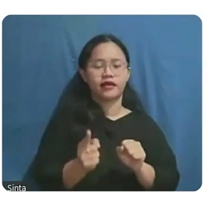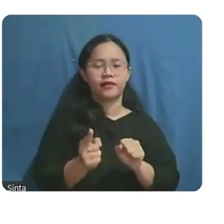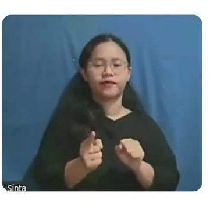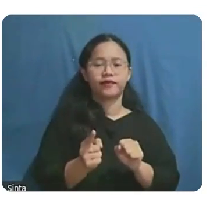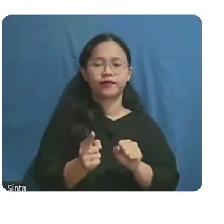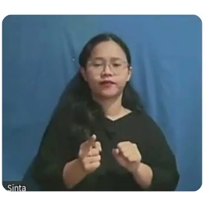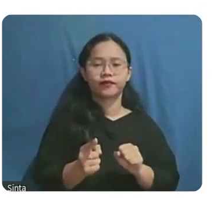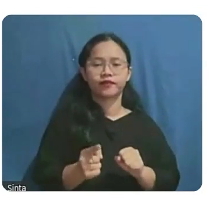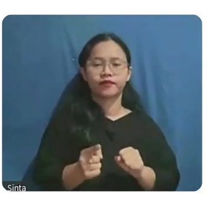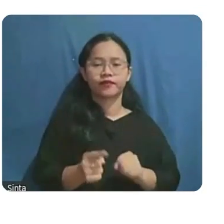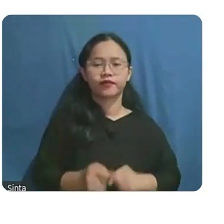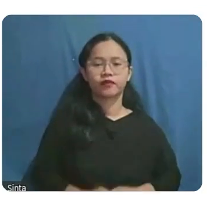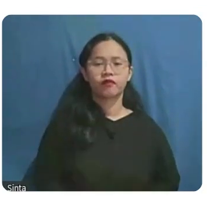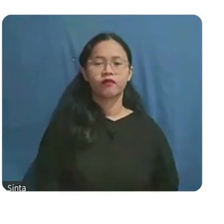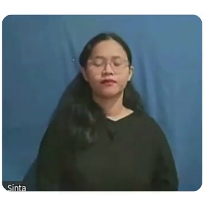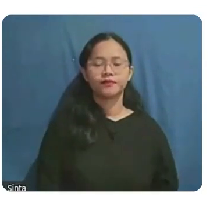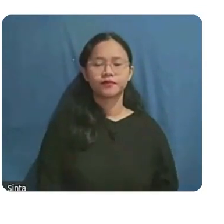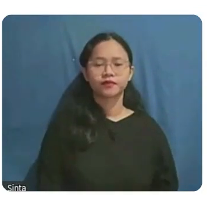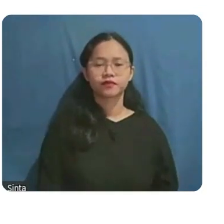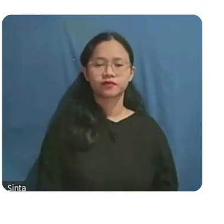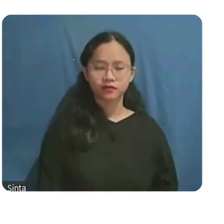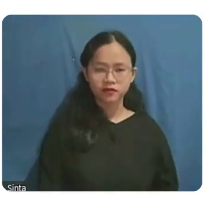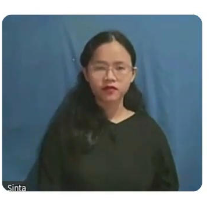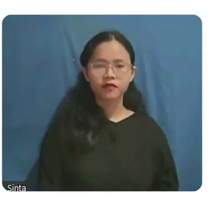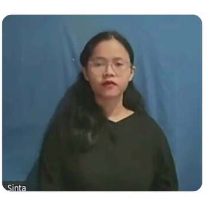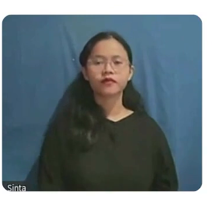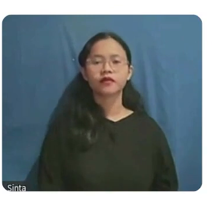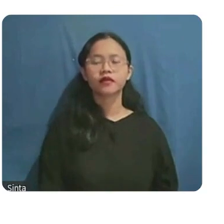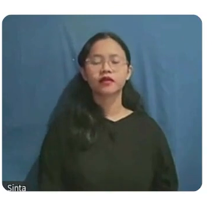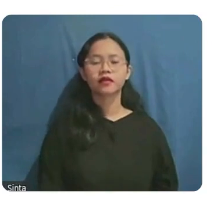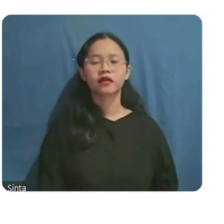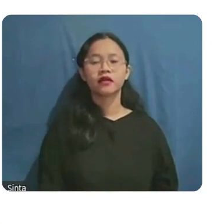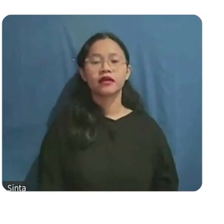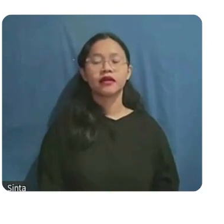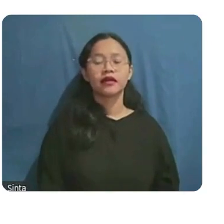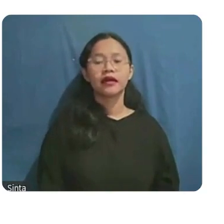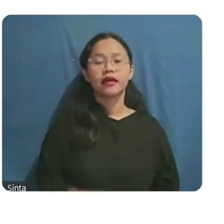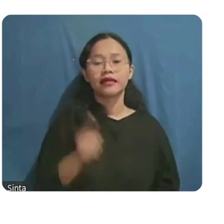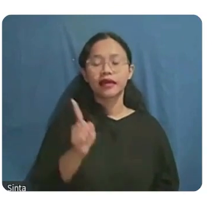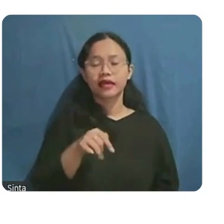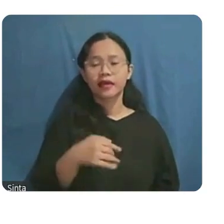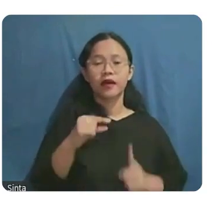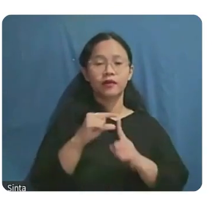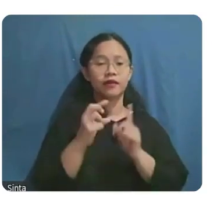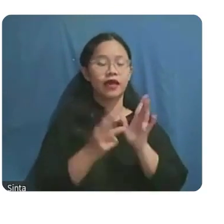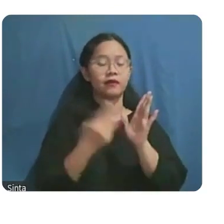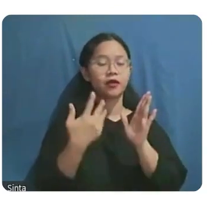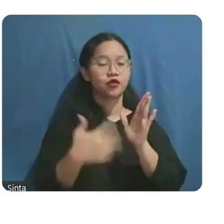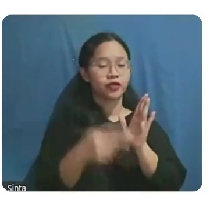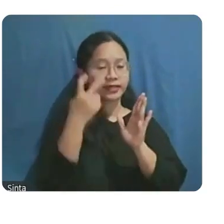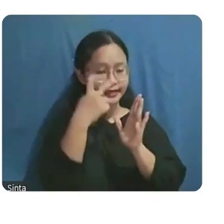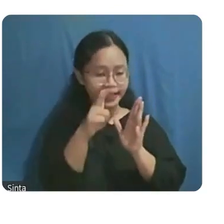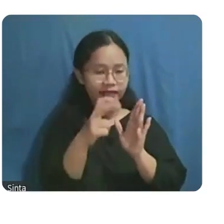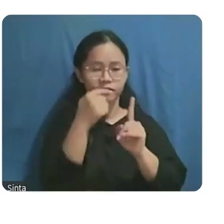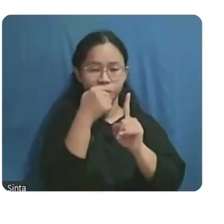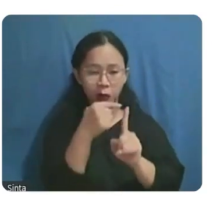is around 10. So the measurement of PM2.5 in the Jabodetabek region in the last